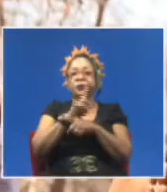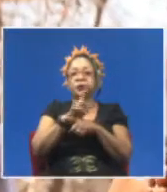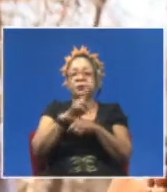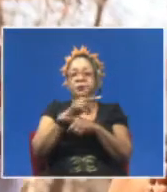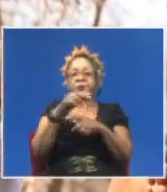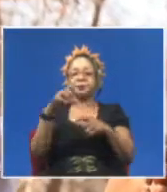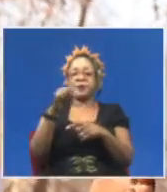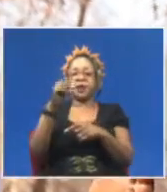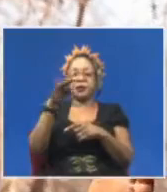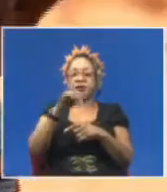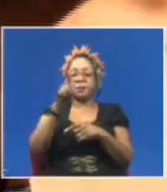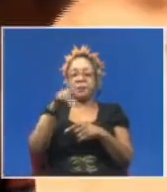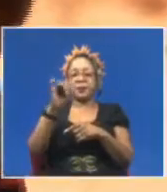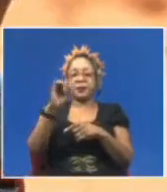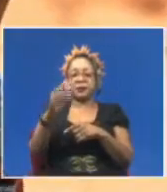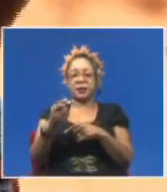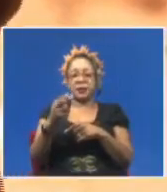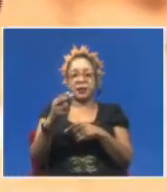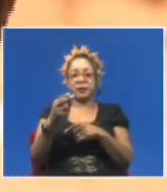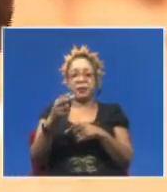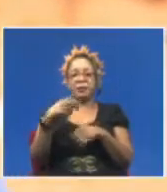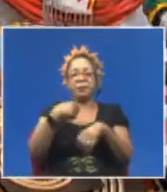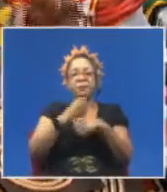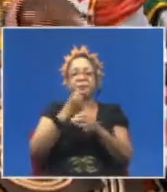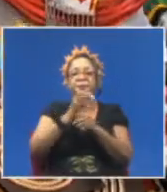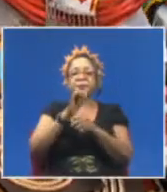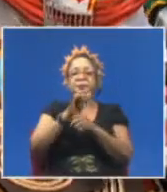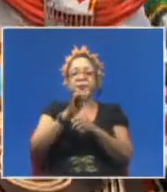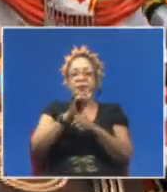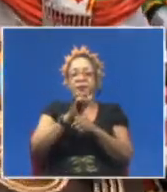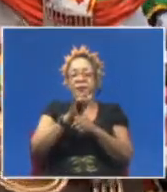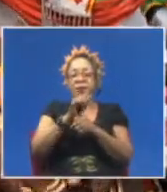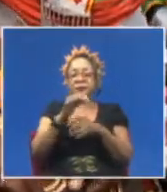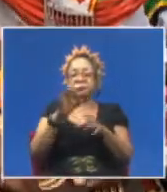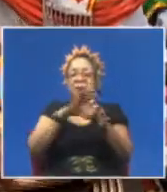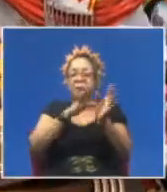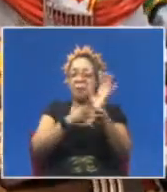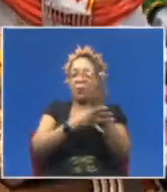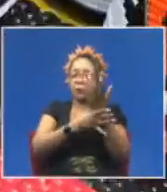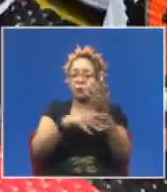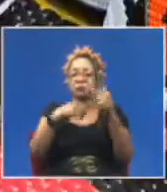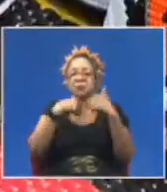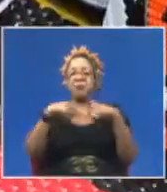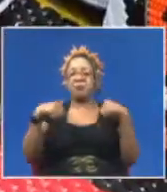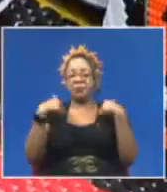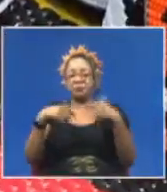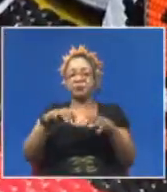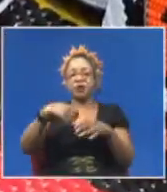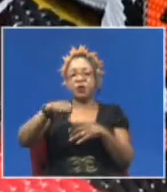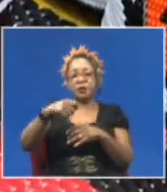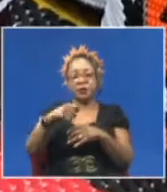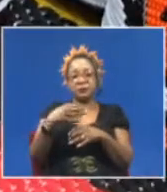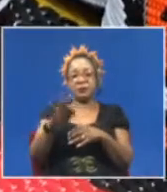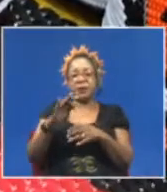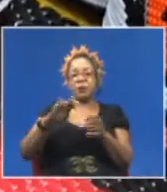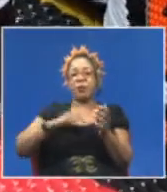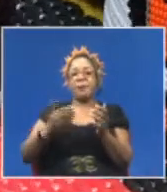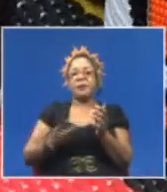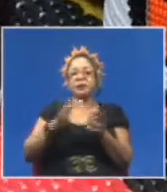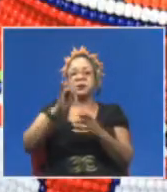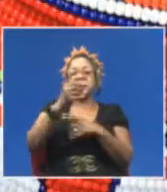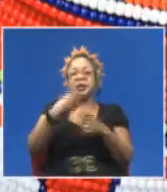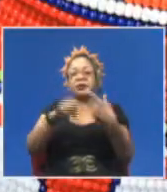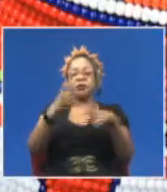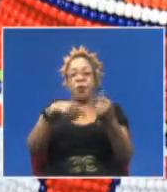Republic. Unique, intricately beaded jewelry, ornaments, bangles, earrings, and key holders handmade by the women are sold both